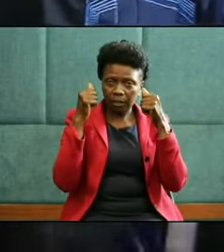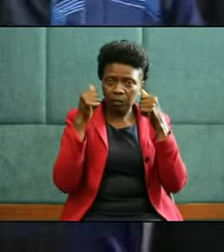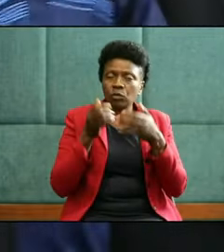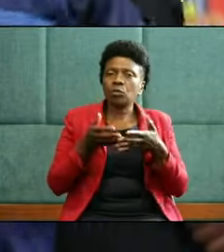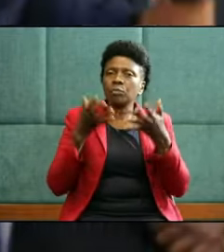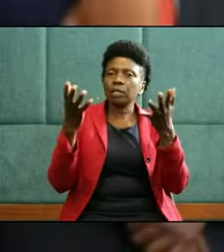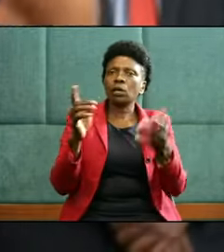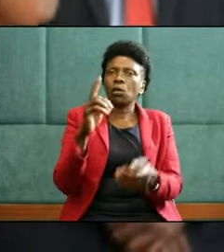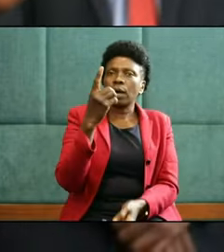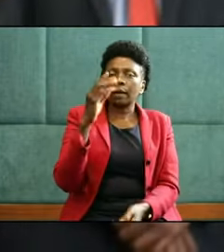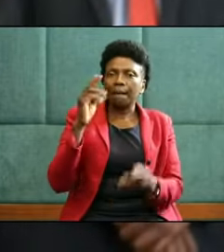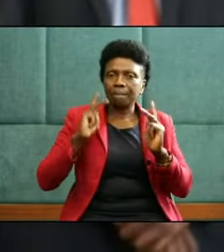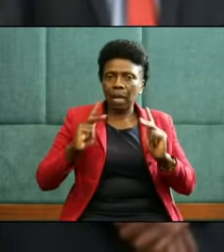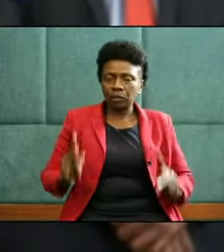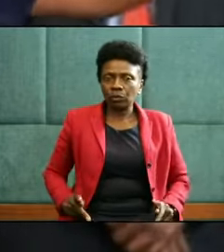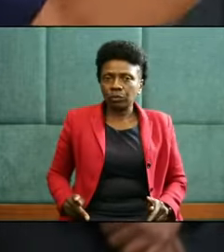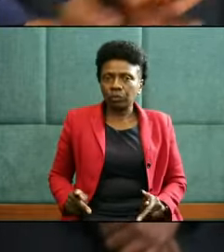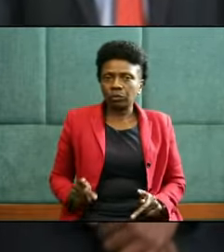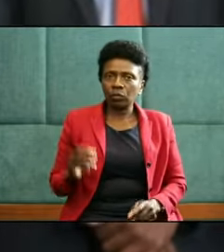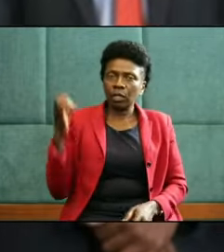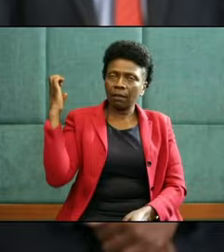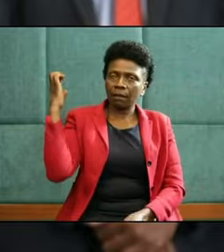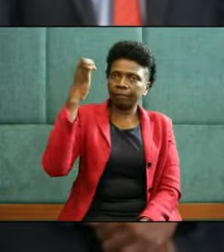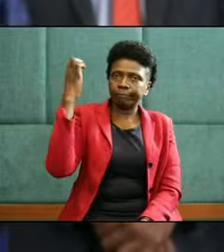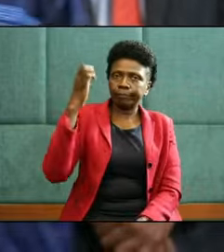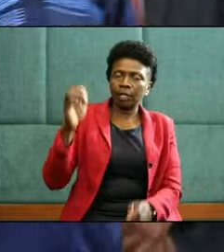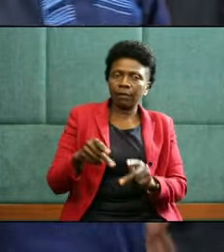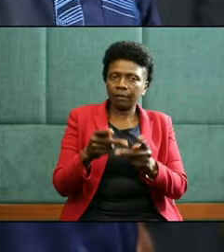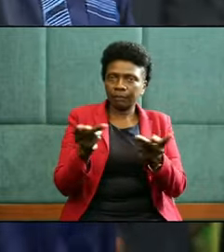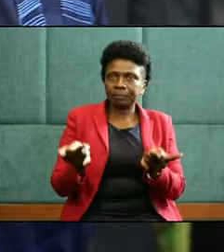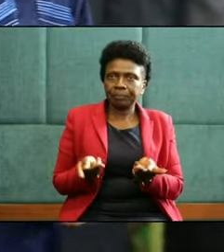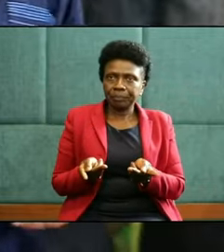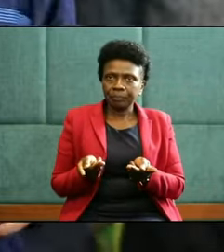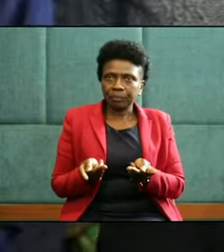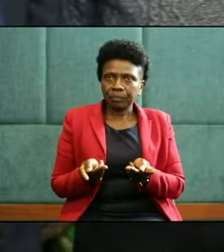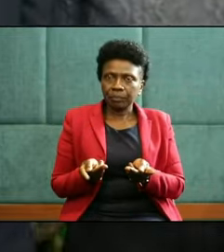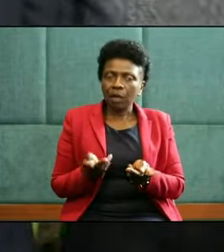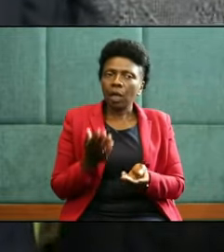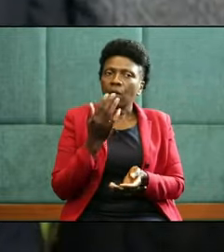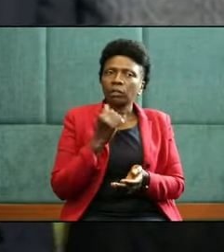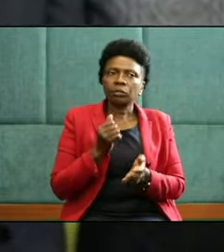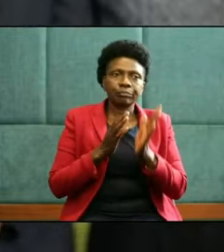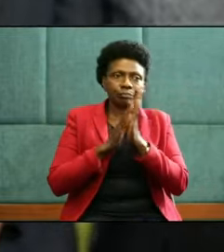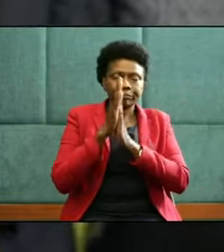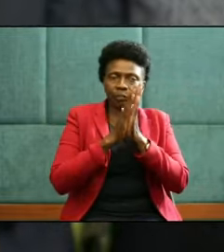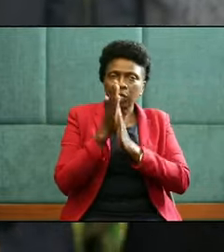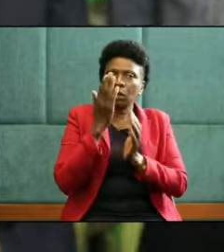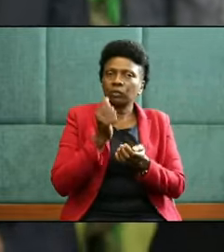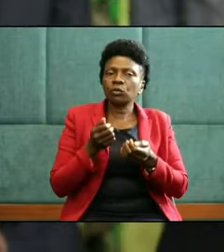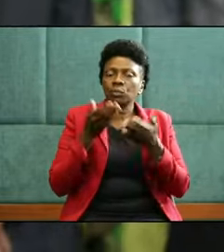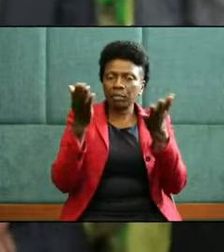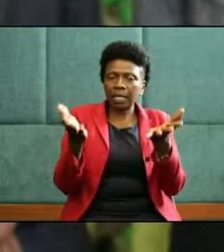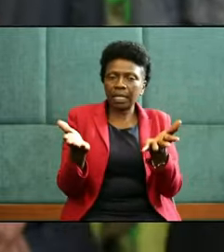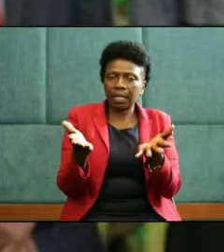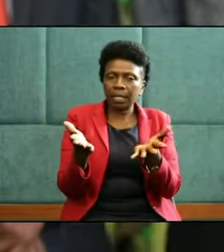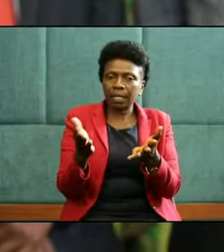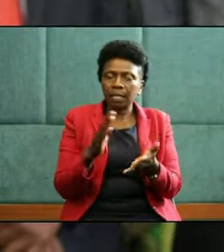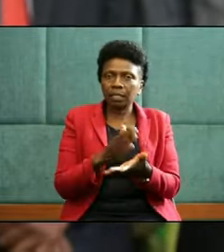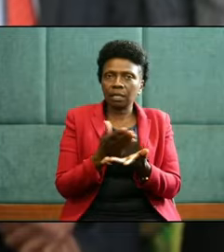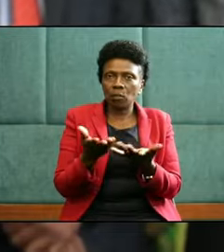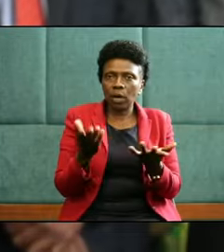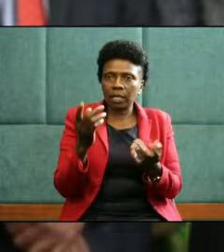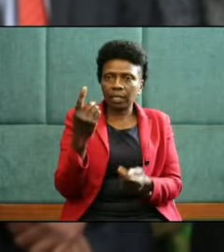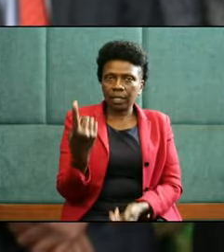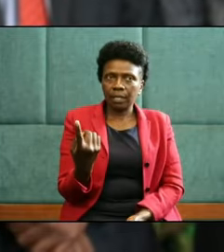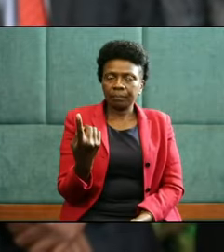Those upstairs, you are not going to be present. I want to be present, and I want to bring somebody. Just stand on your feet. We